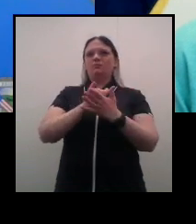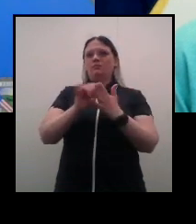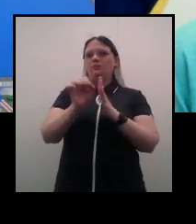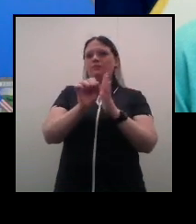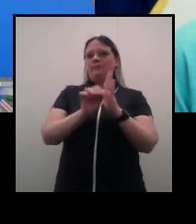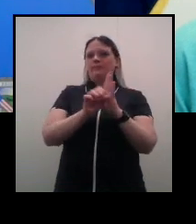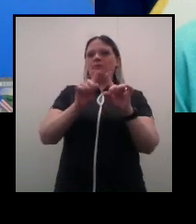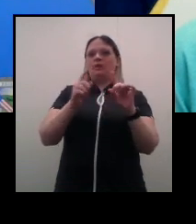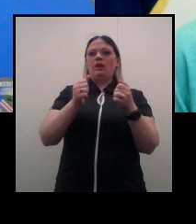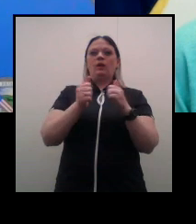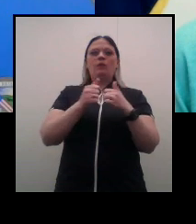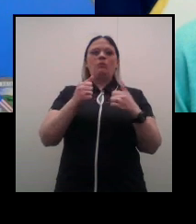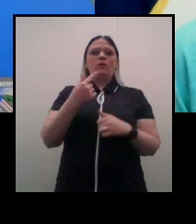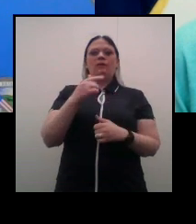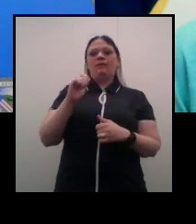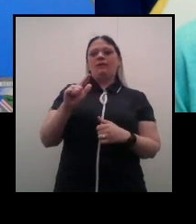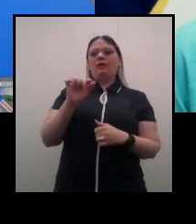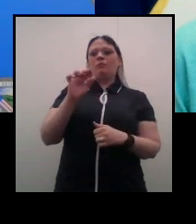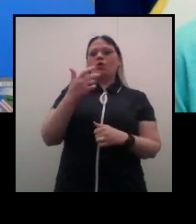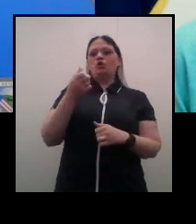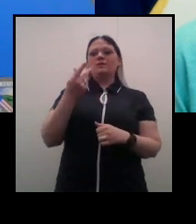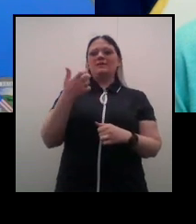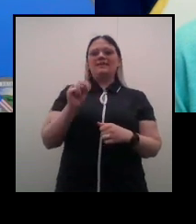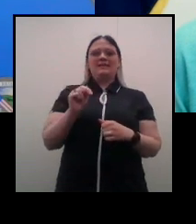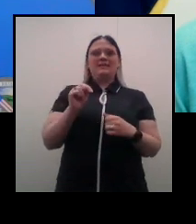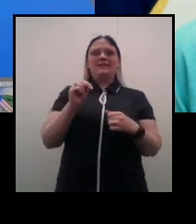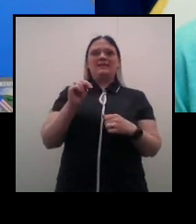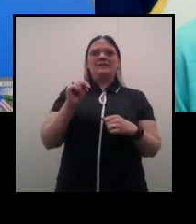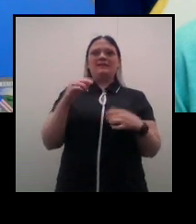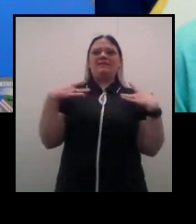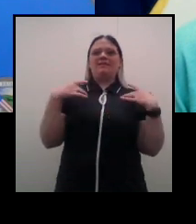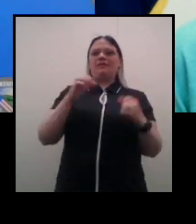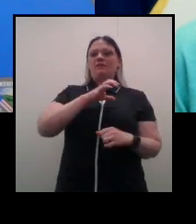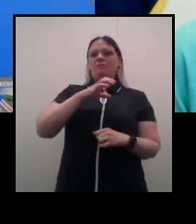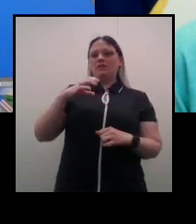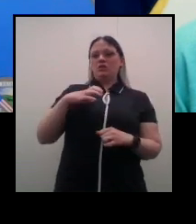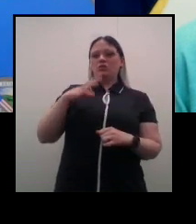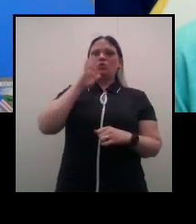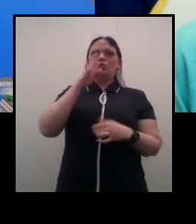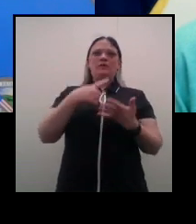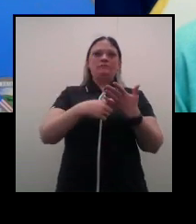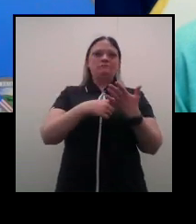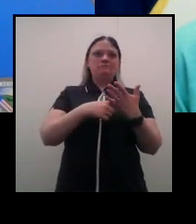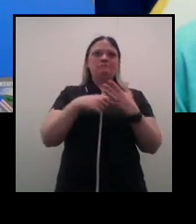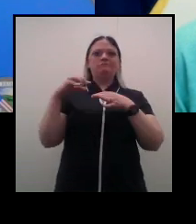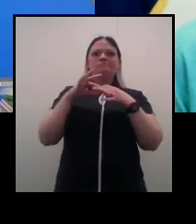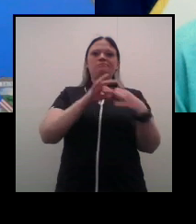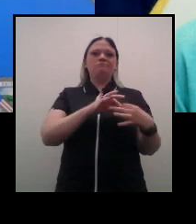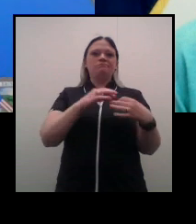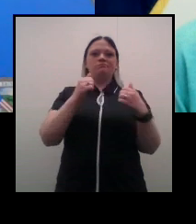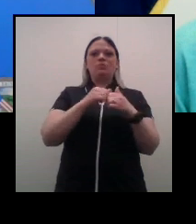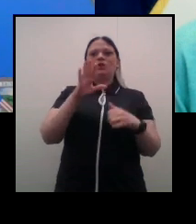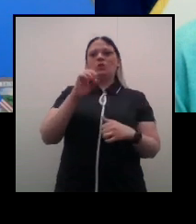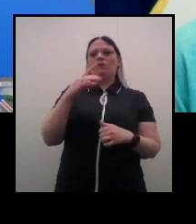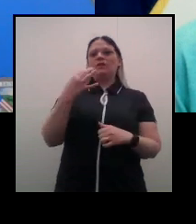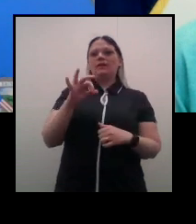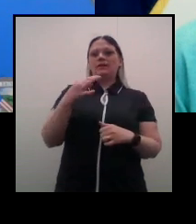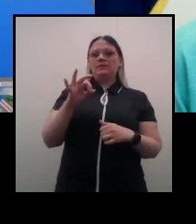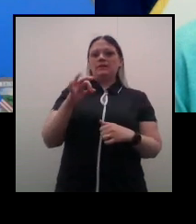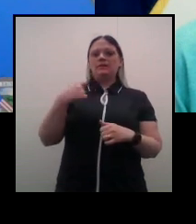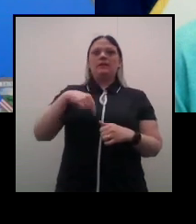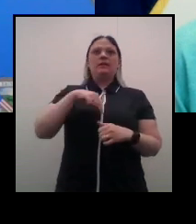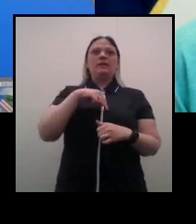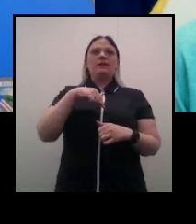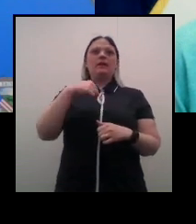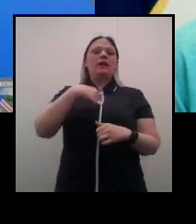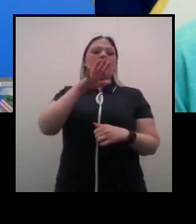our Health Commissioner, Dr. Gail Burstein. We'll be talking a little bit about the issues associated with, of course, the COVID-19 outbreak. I'll be talking about some